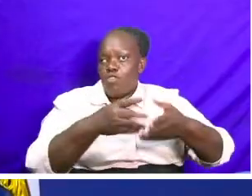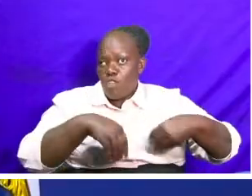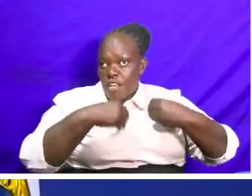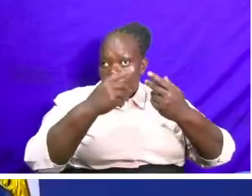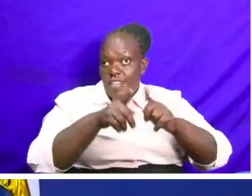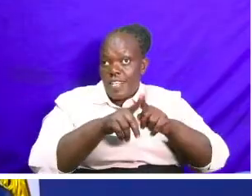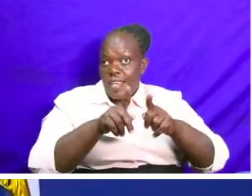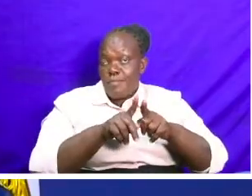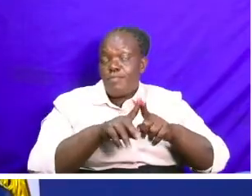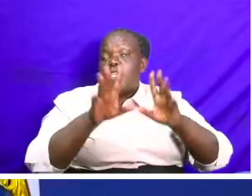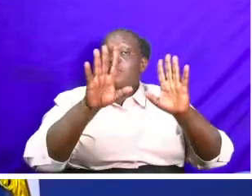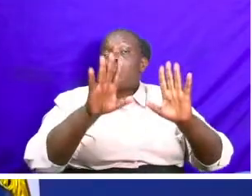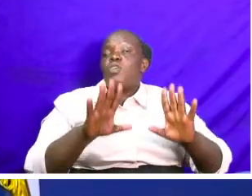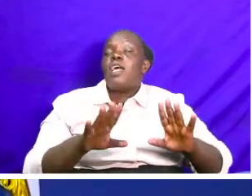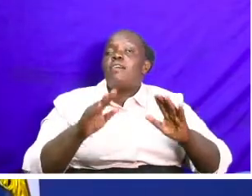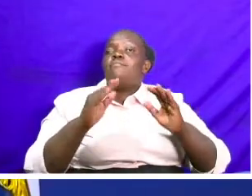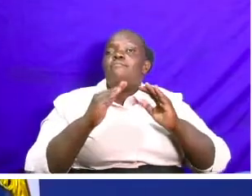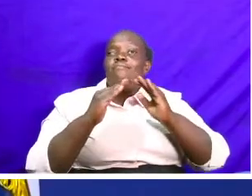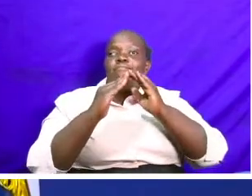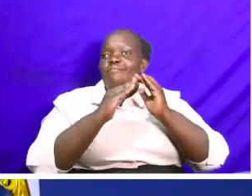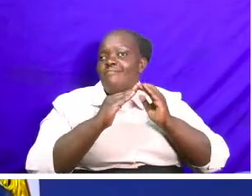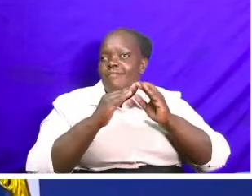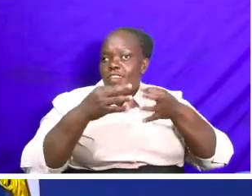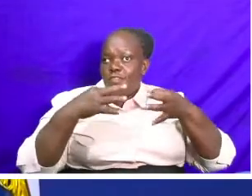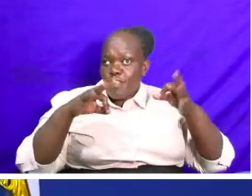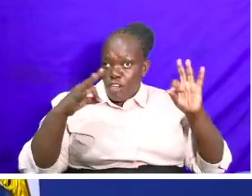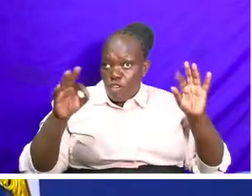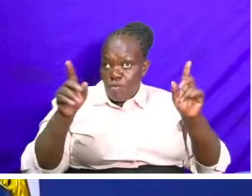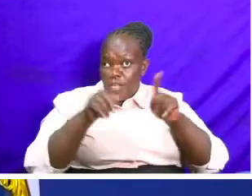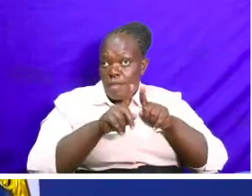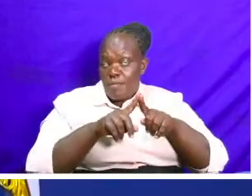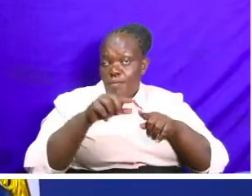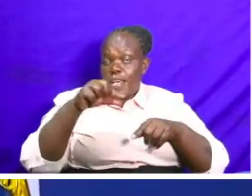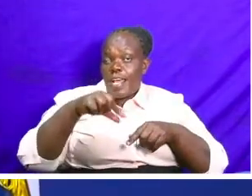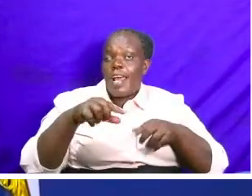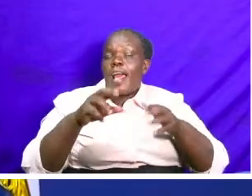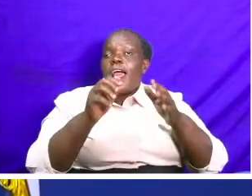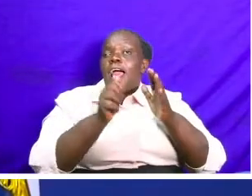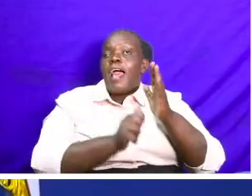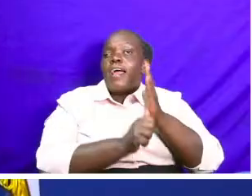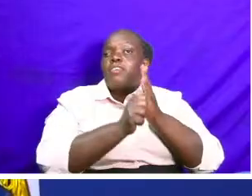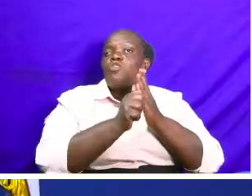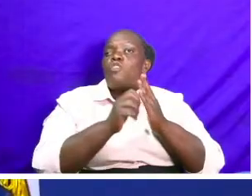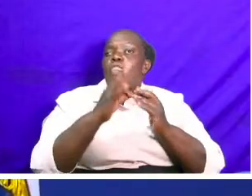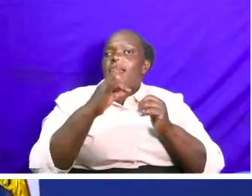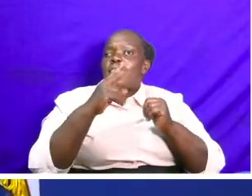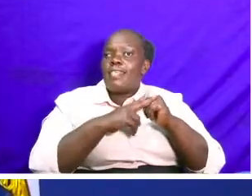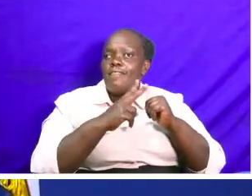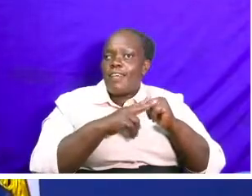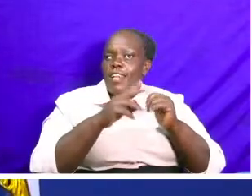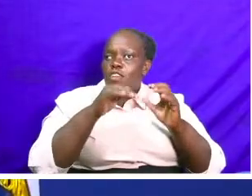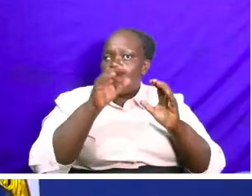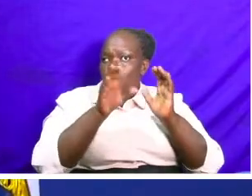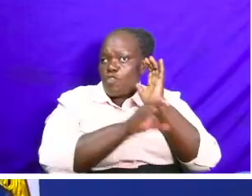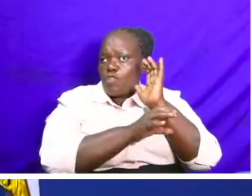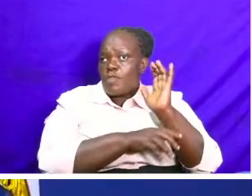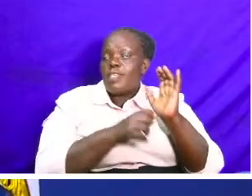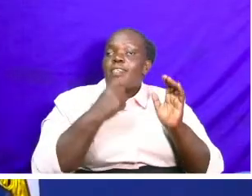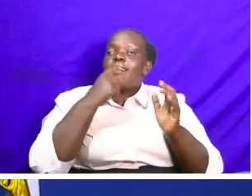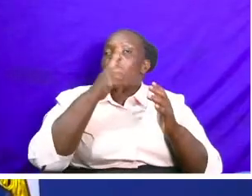a fundamental democratic freedom guaranteed under Article 37 of the Constitution, which